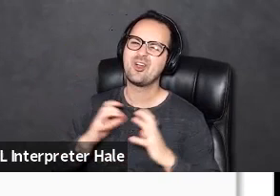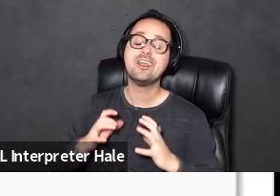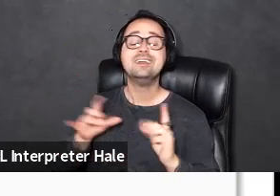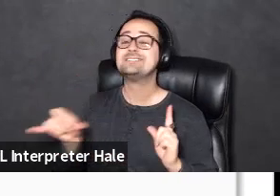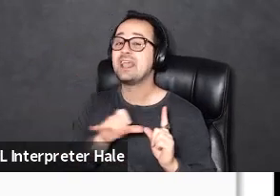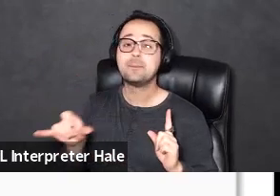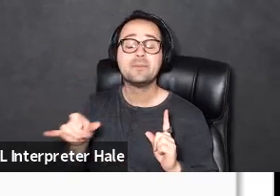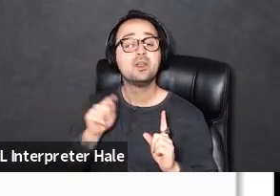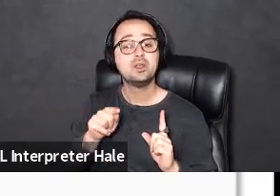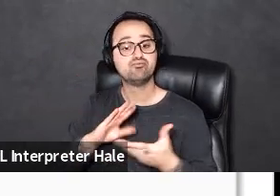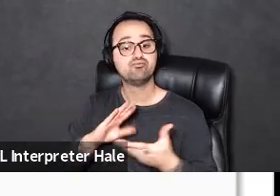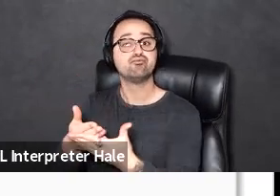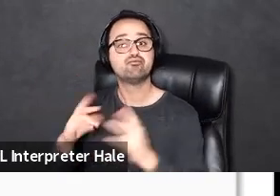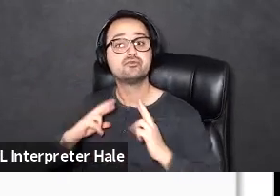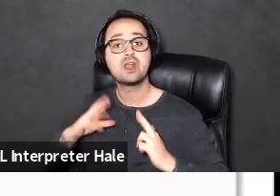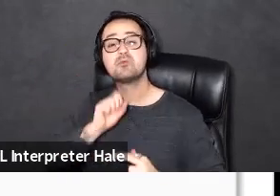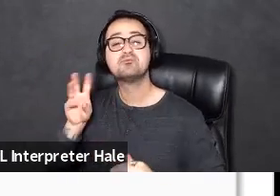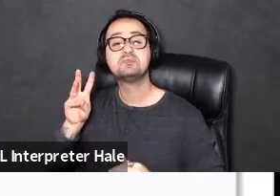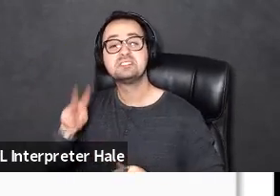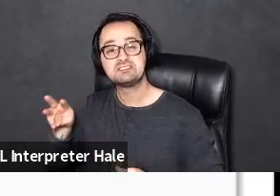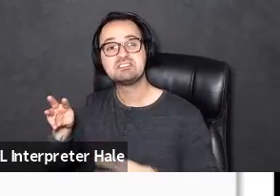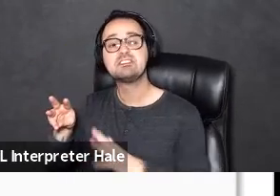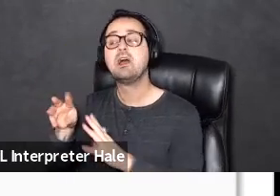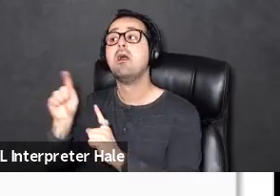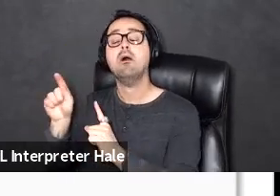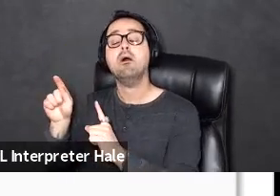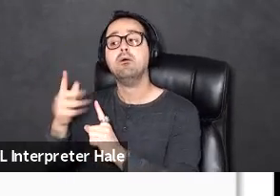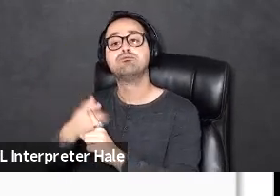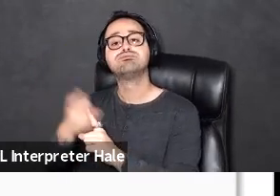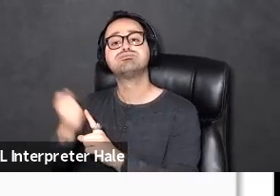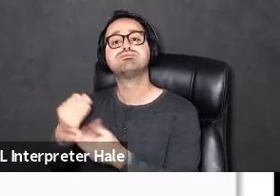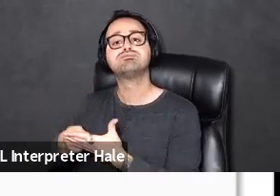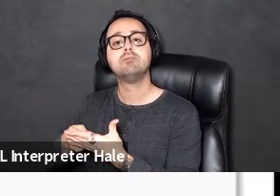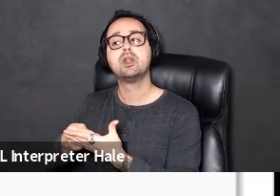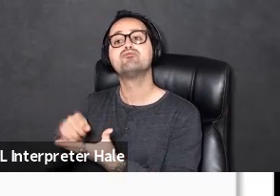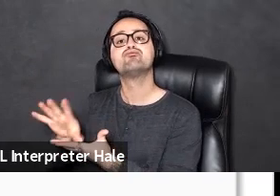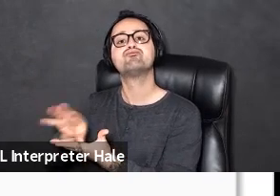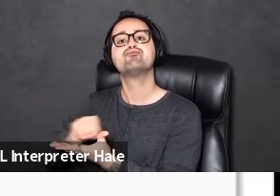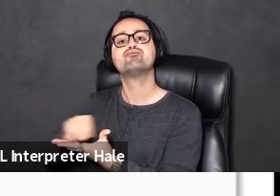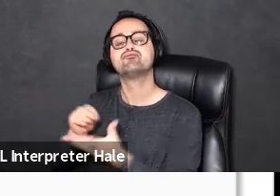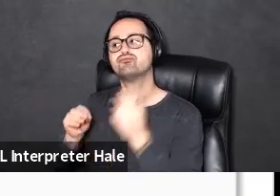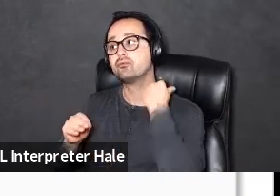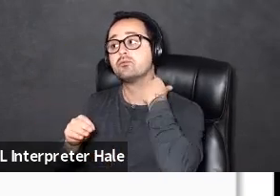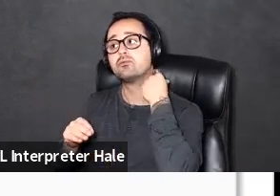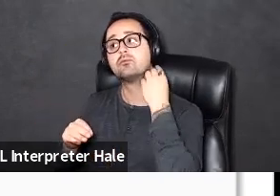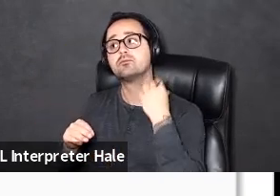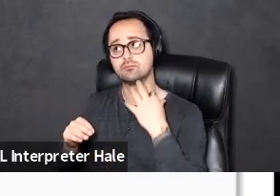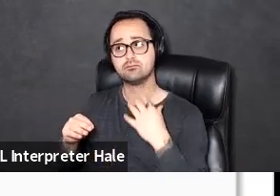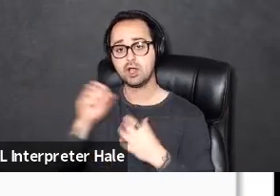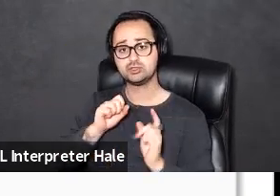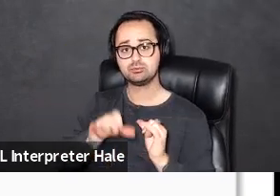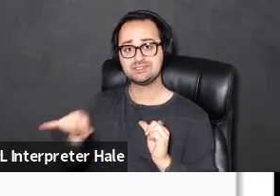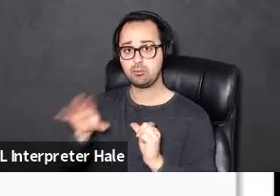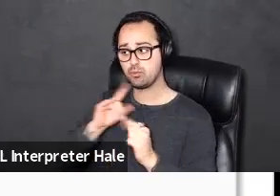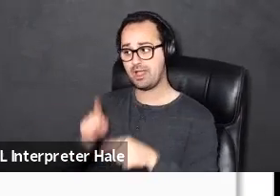You get to retirement, you're going to start taking this money out to live on, which is assuming what would happen with your adult child once